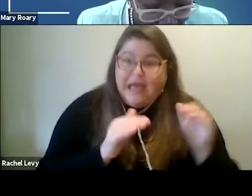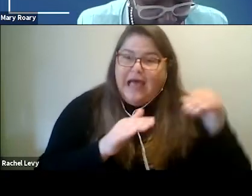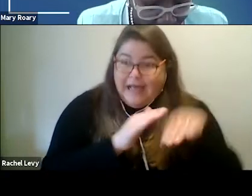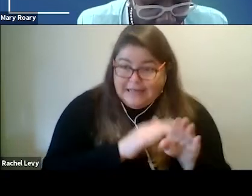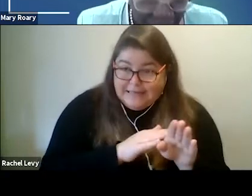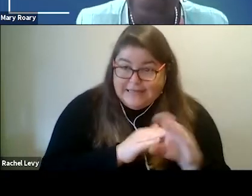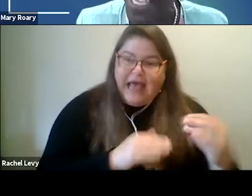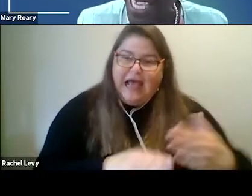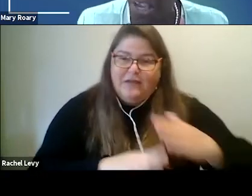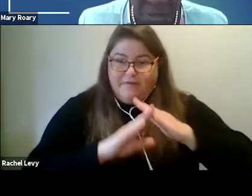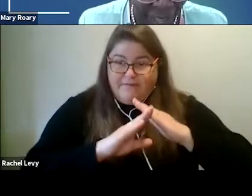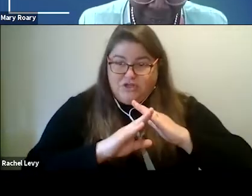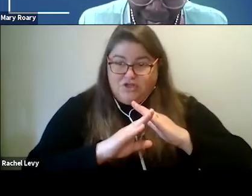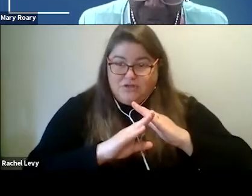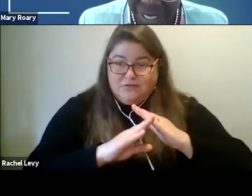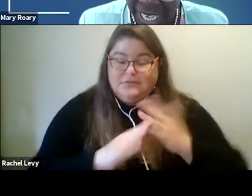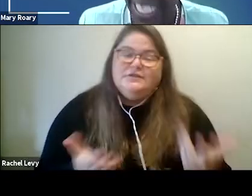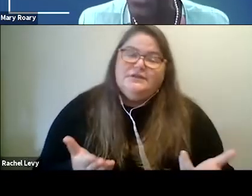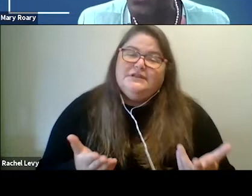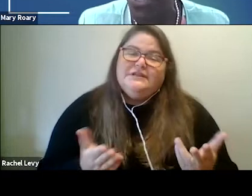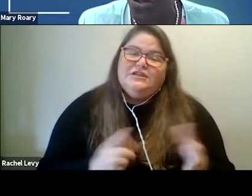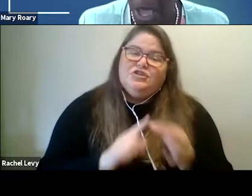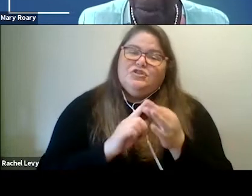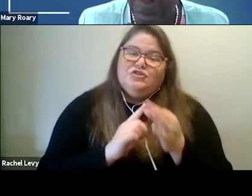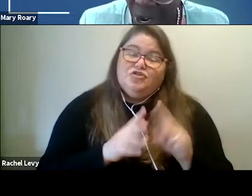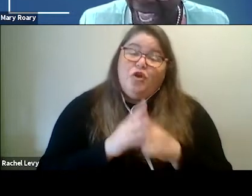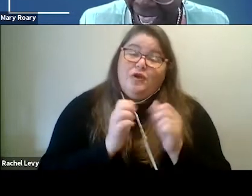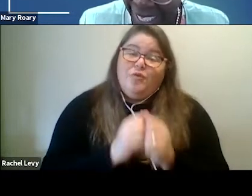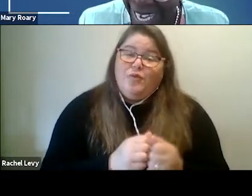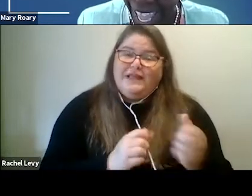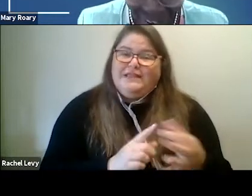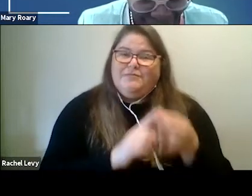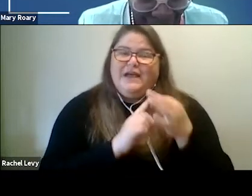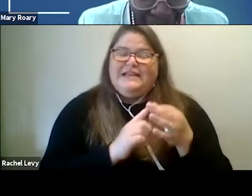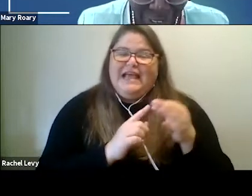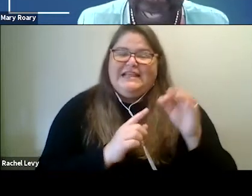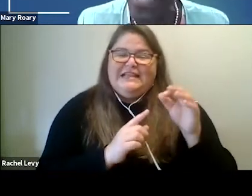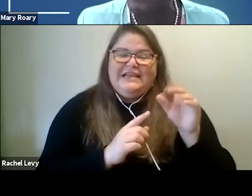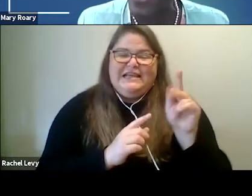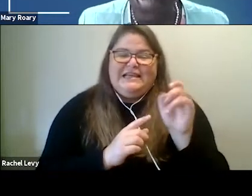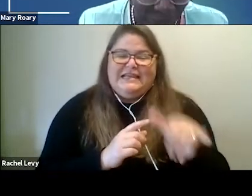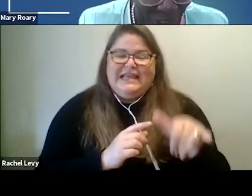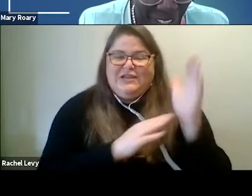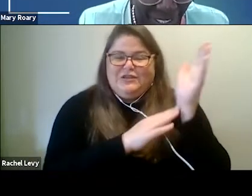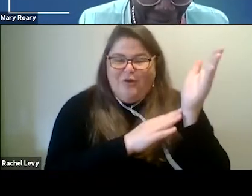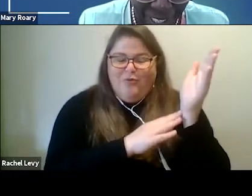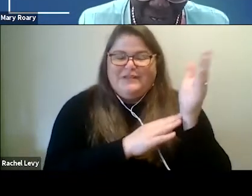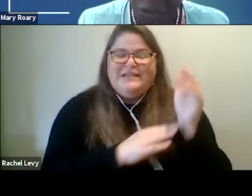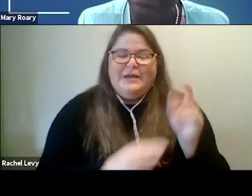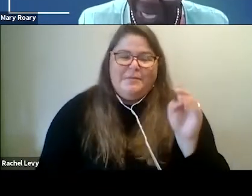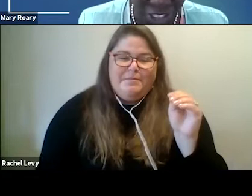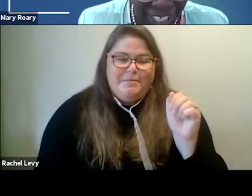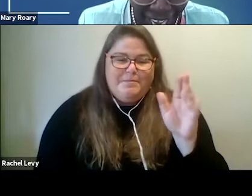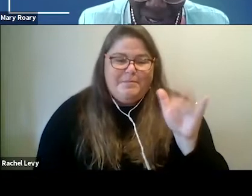and prevention, beginning with our outstanding keynote, Mary Ann Neihart. She is the Associate Director